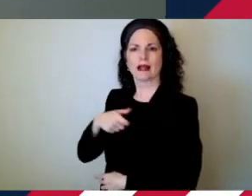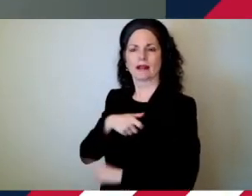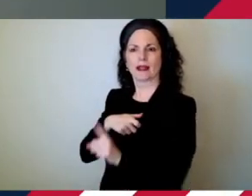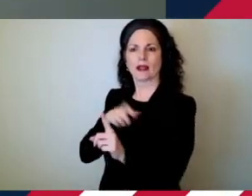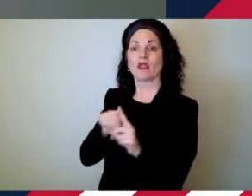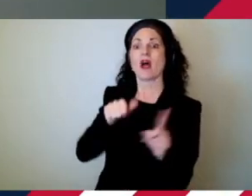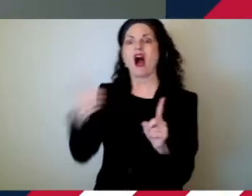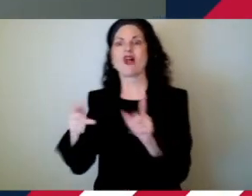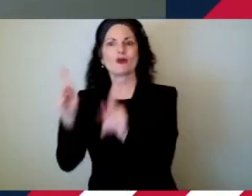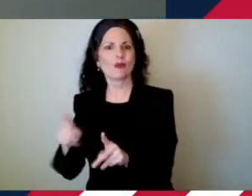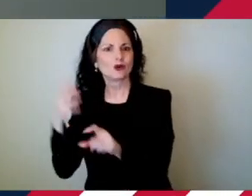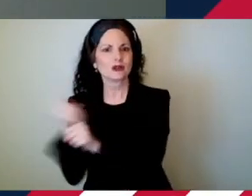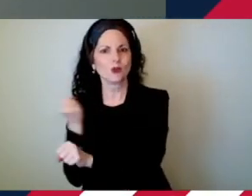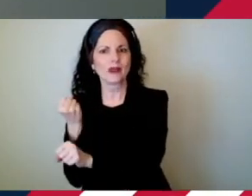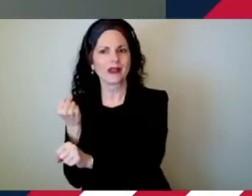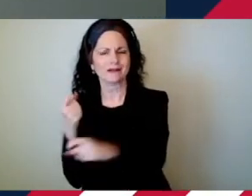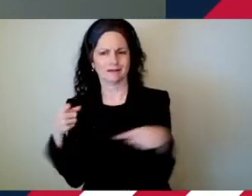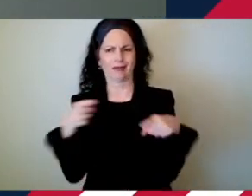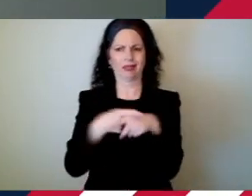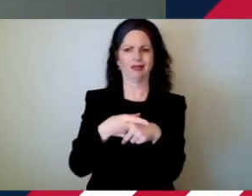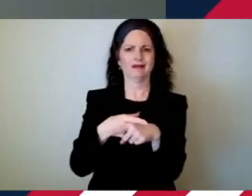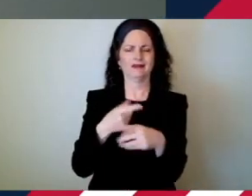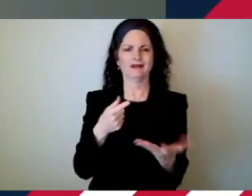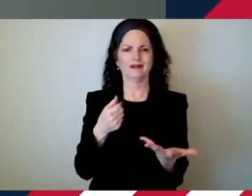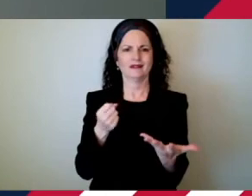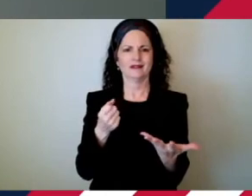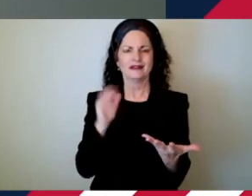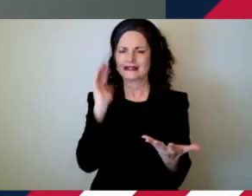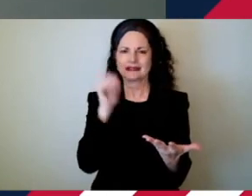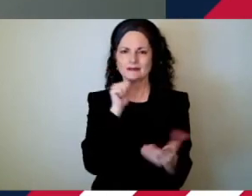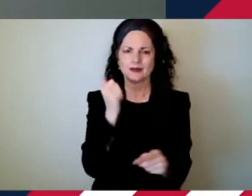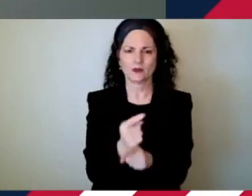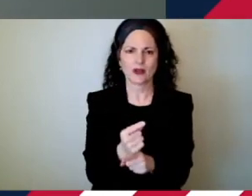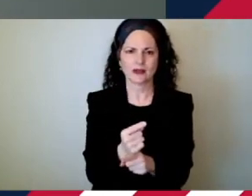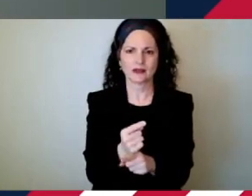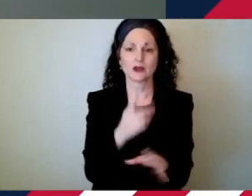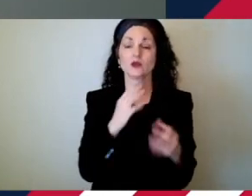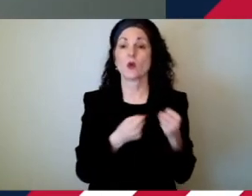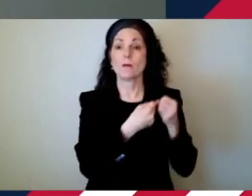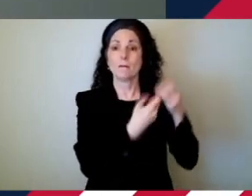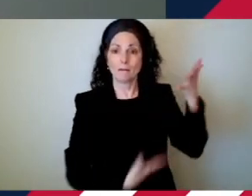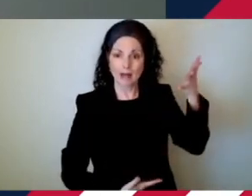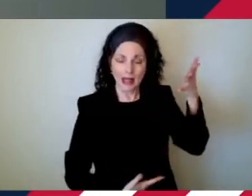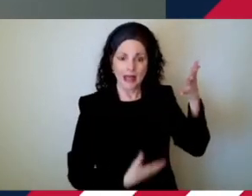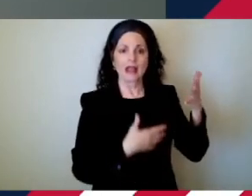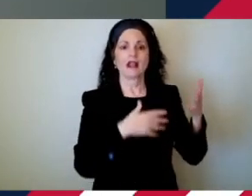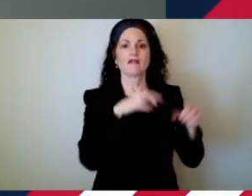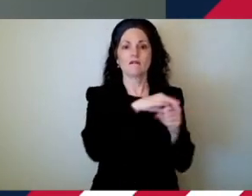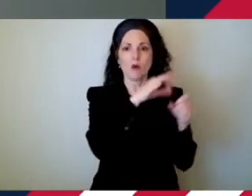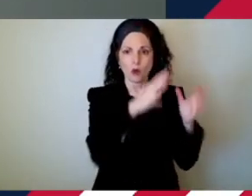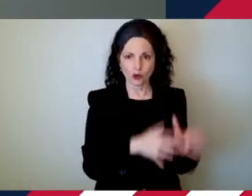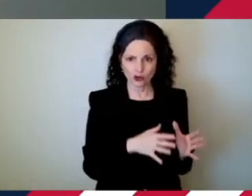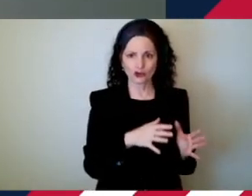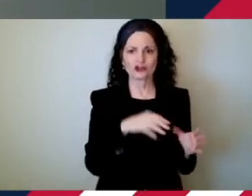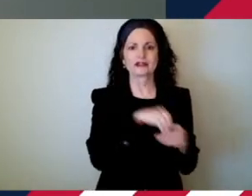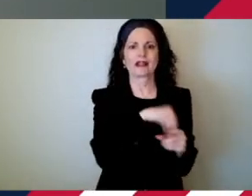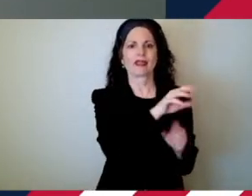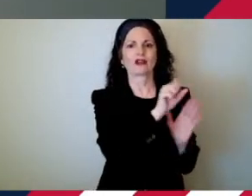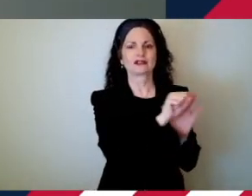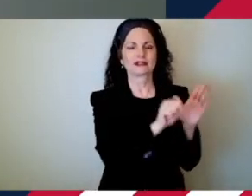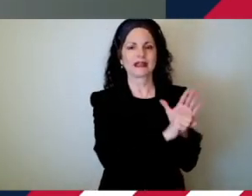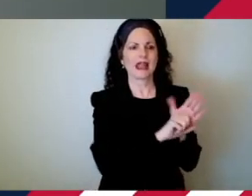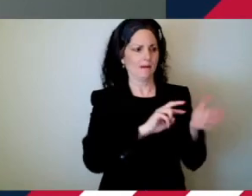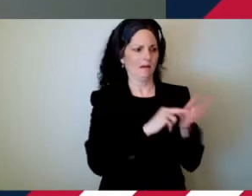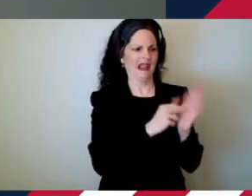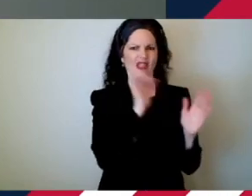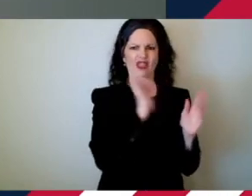individual superdelegate had the same voting power as thousands of primary voters in their state, so their vote could easily skew an election to favor